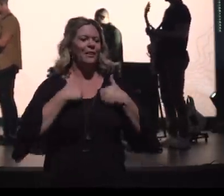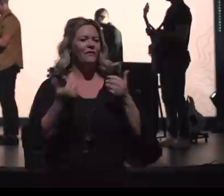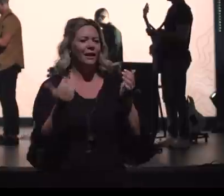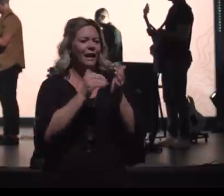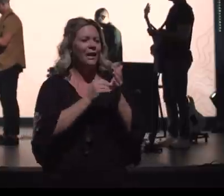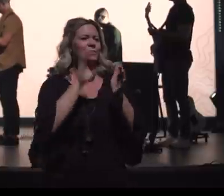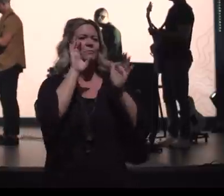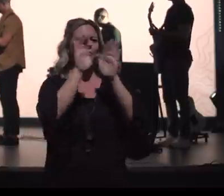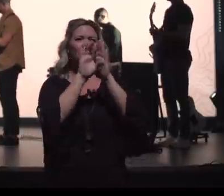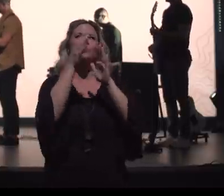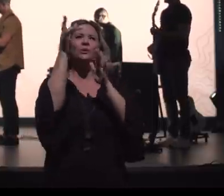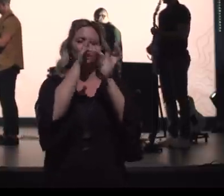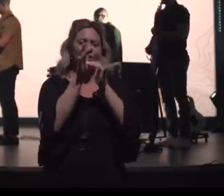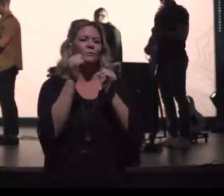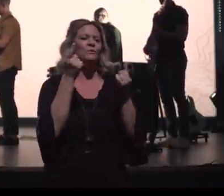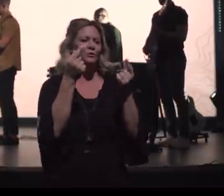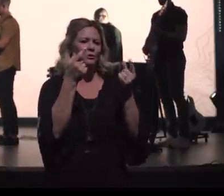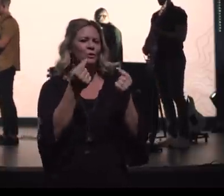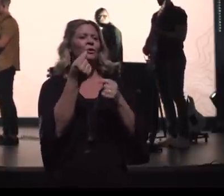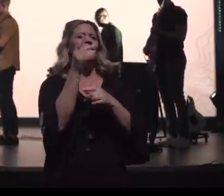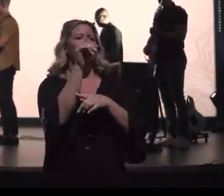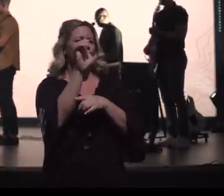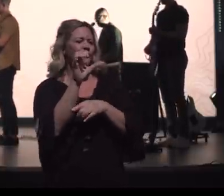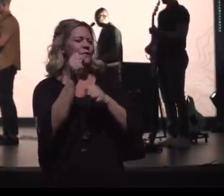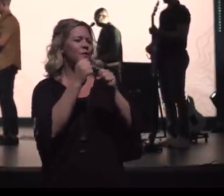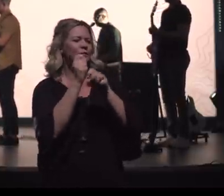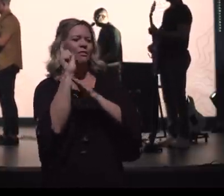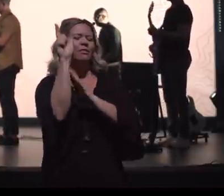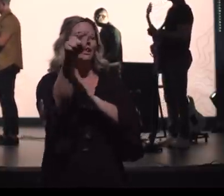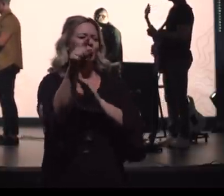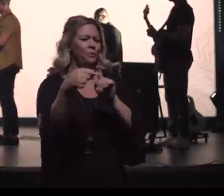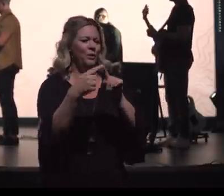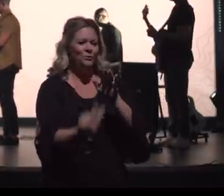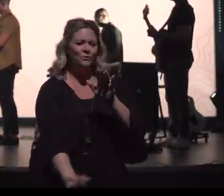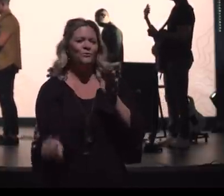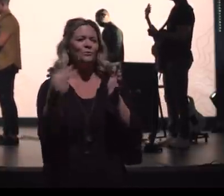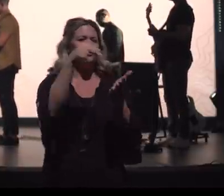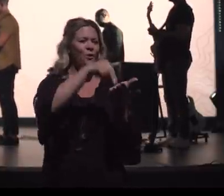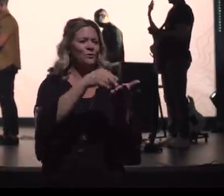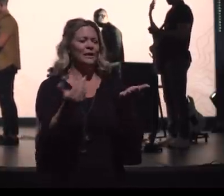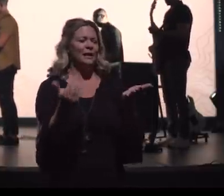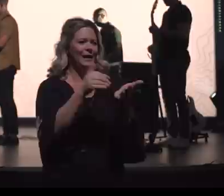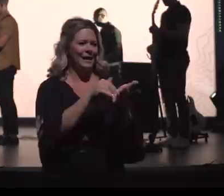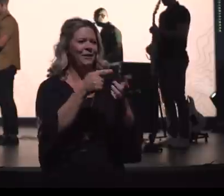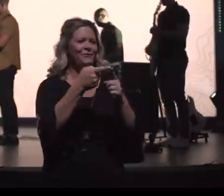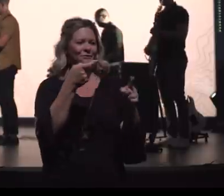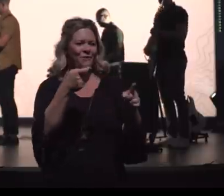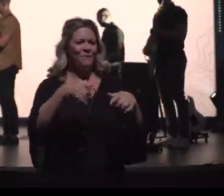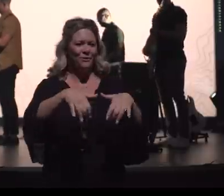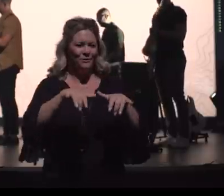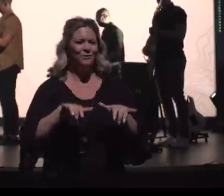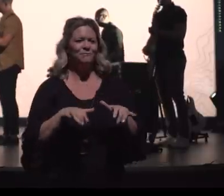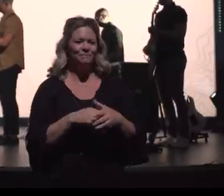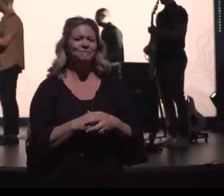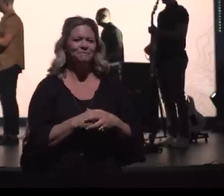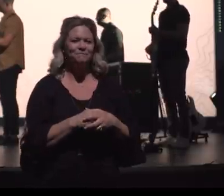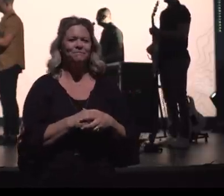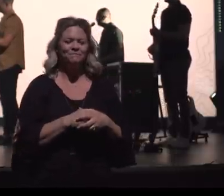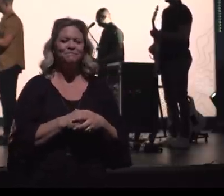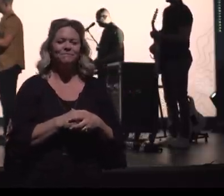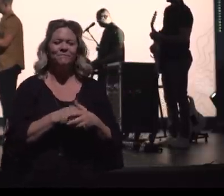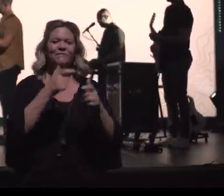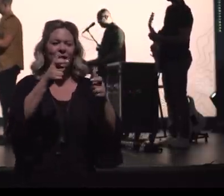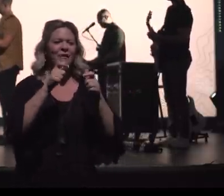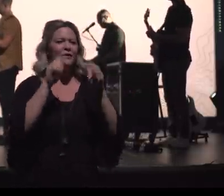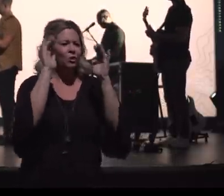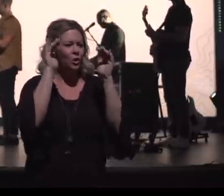what Jesus would do several hundred years later when he rose from the tomb, giving